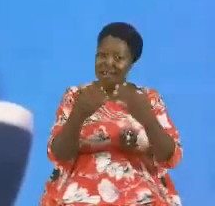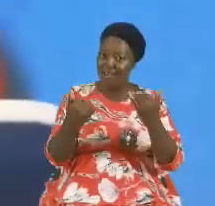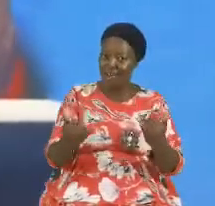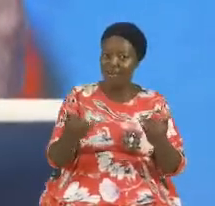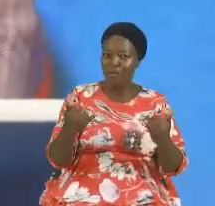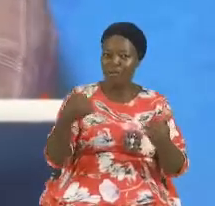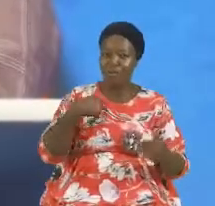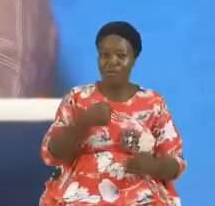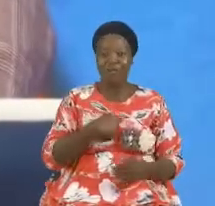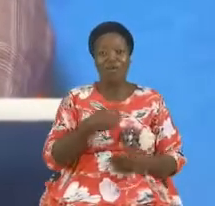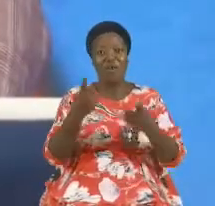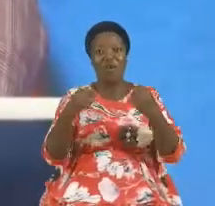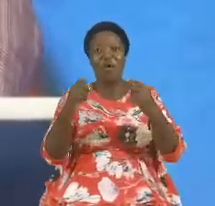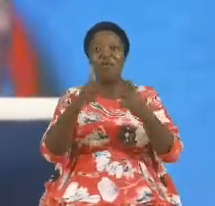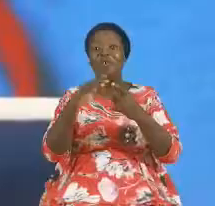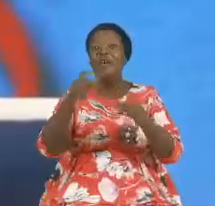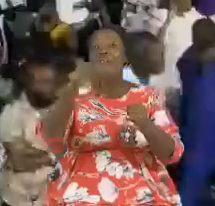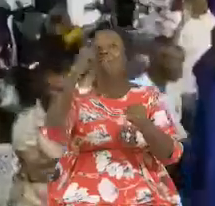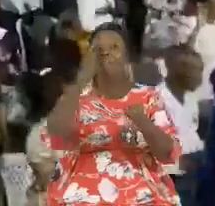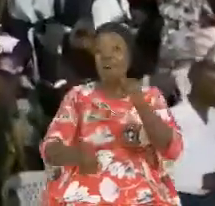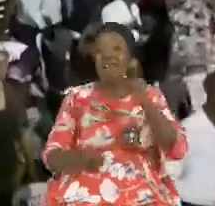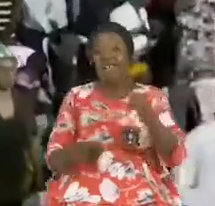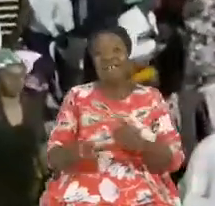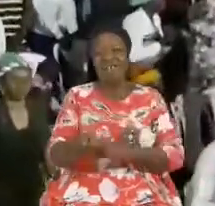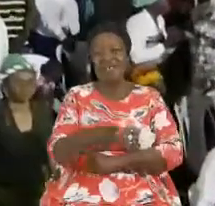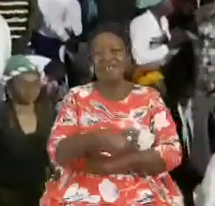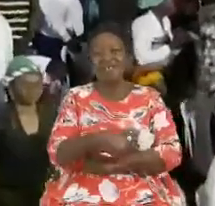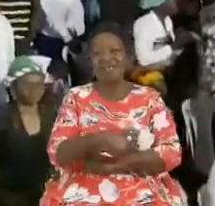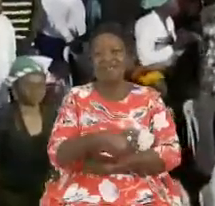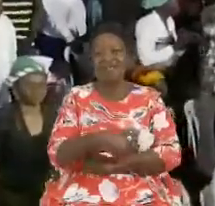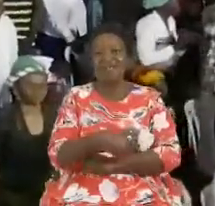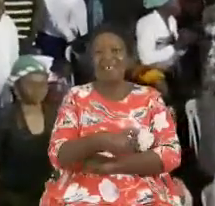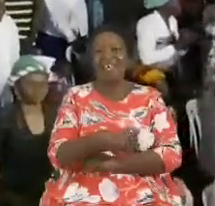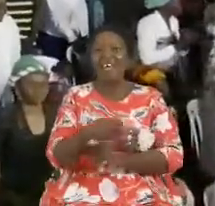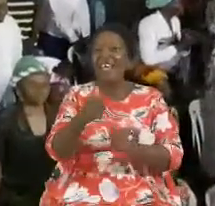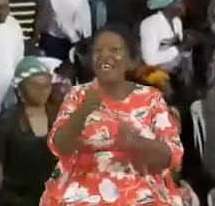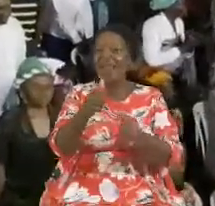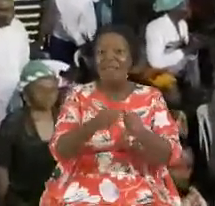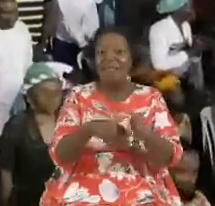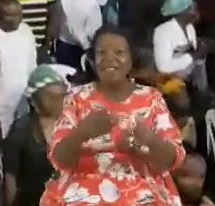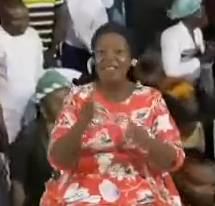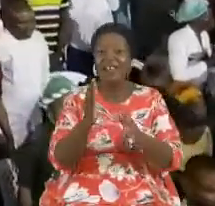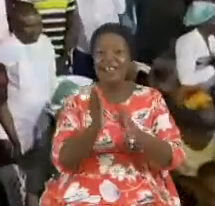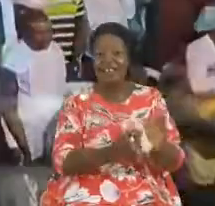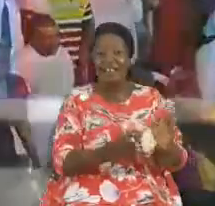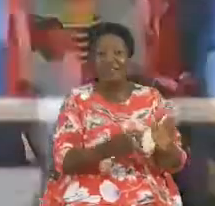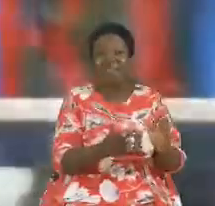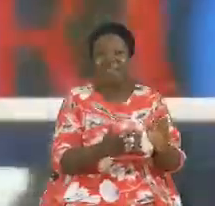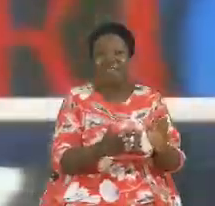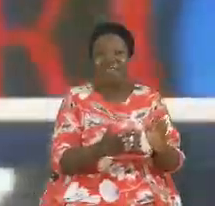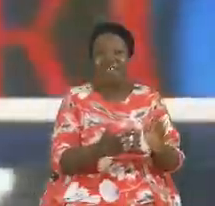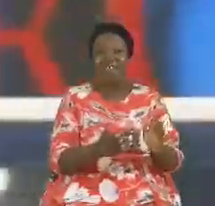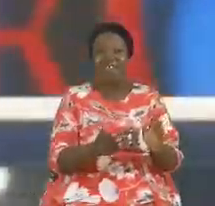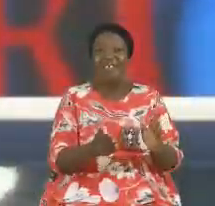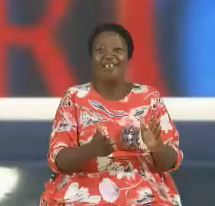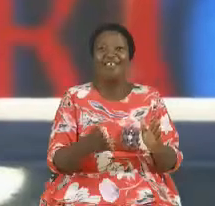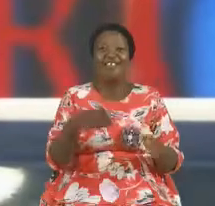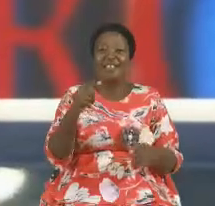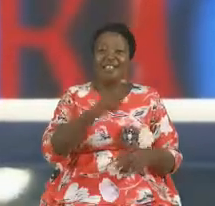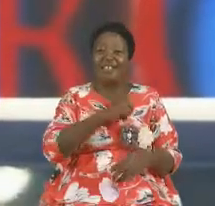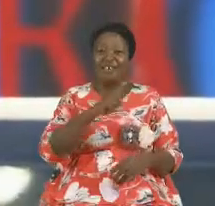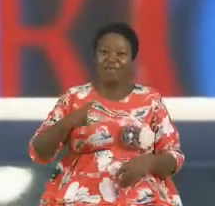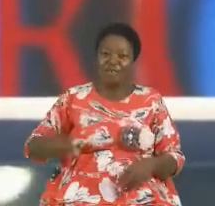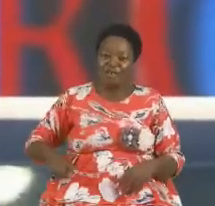will never forget you. Now, we come to the final day. Every